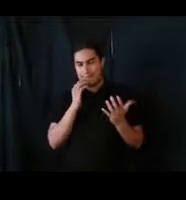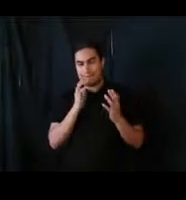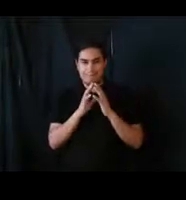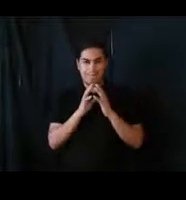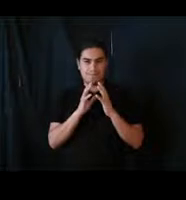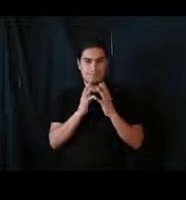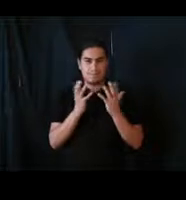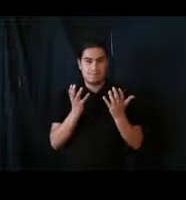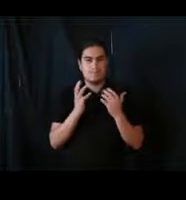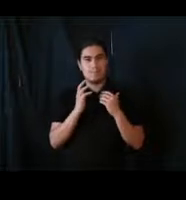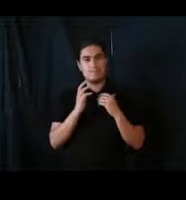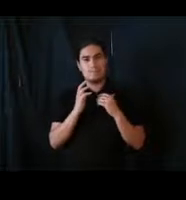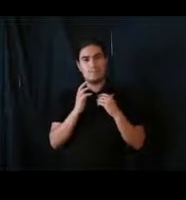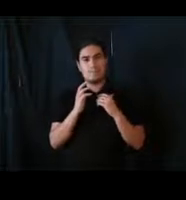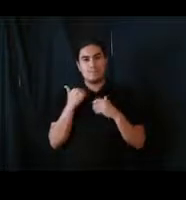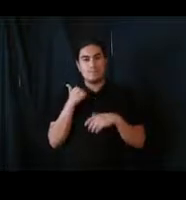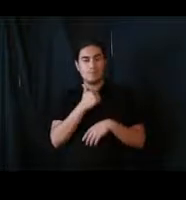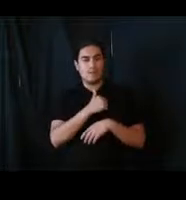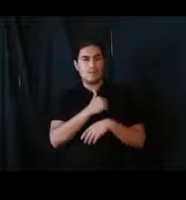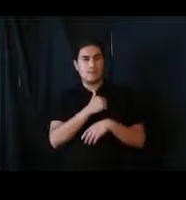would quit calling